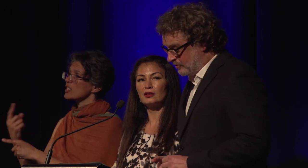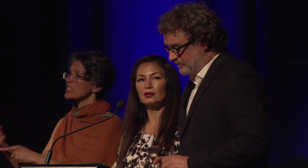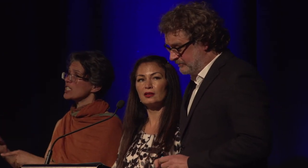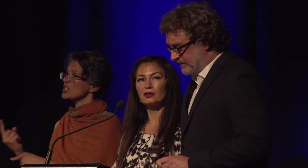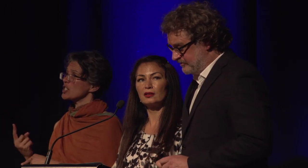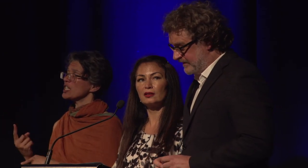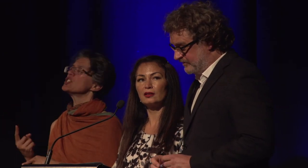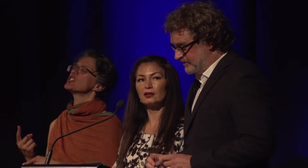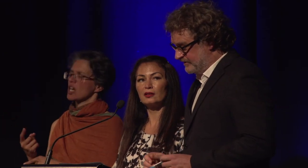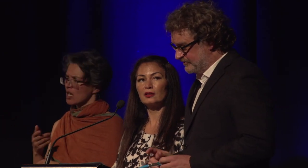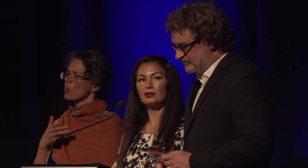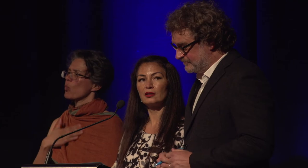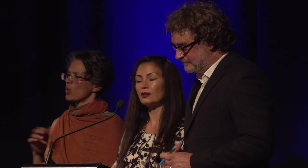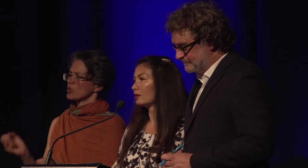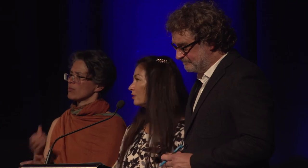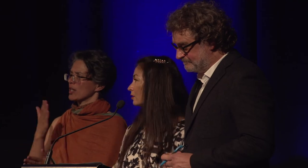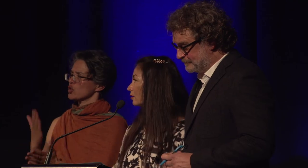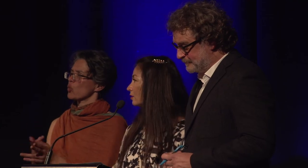to Auckland upgraded to take containers.